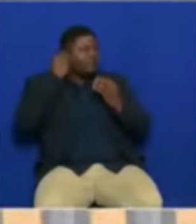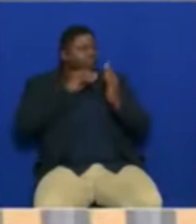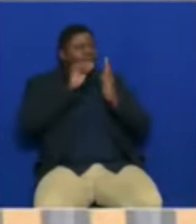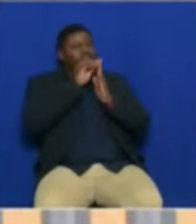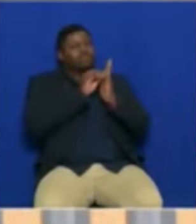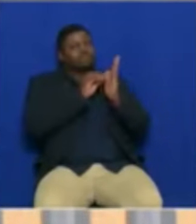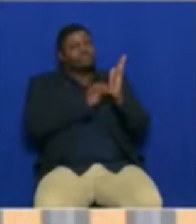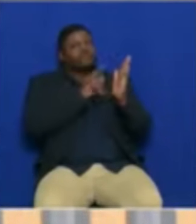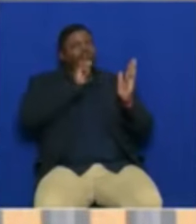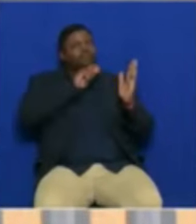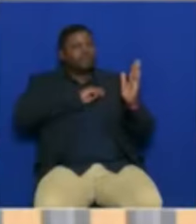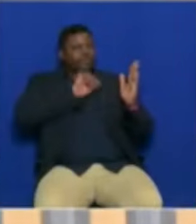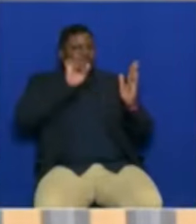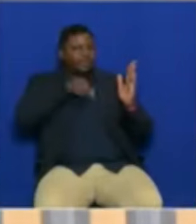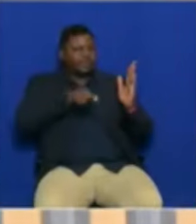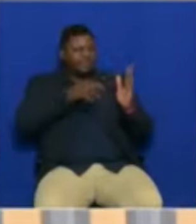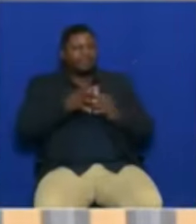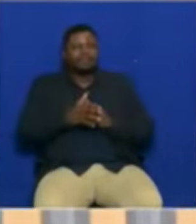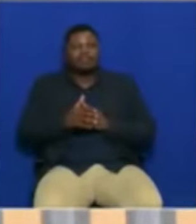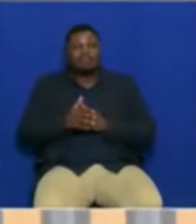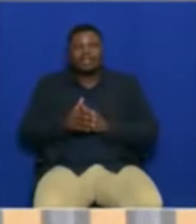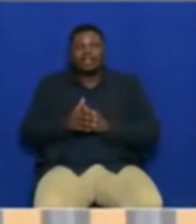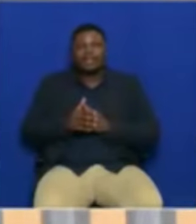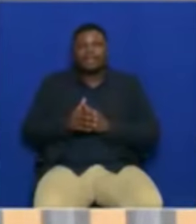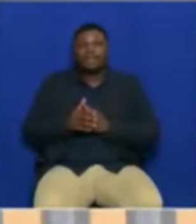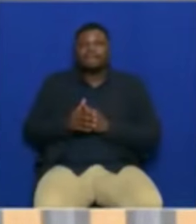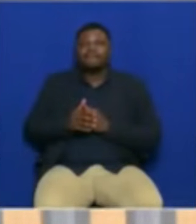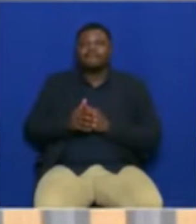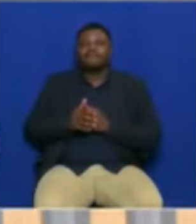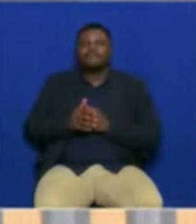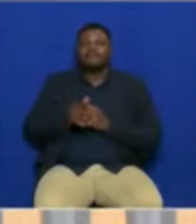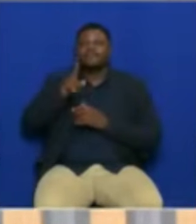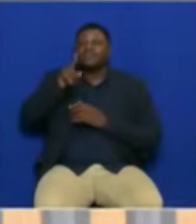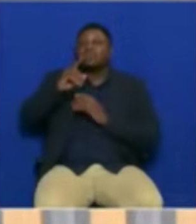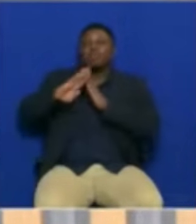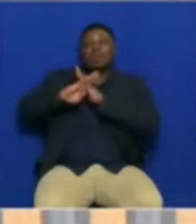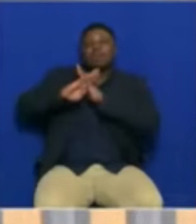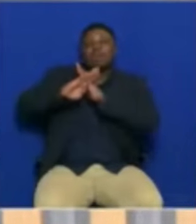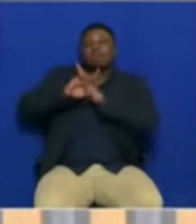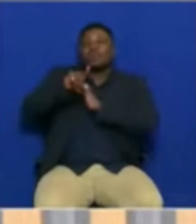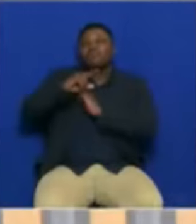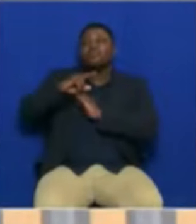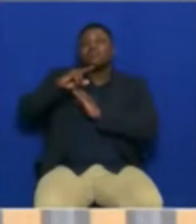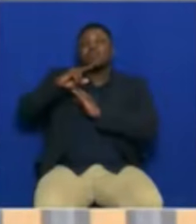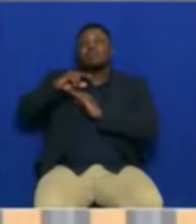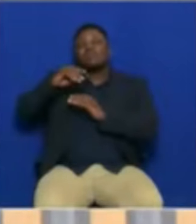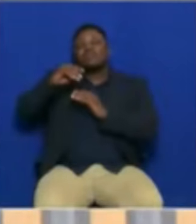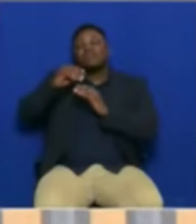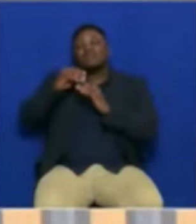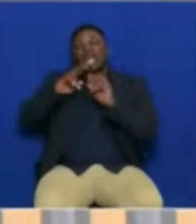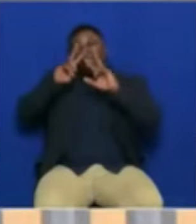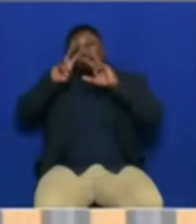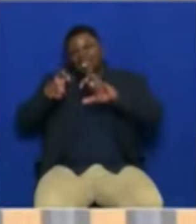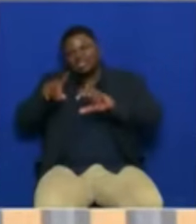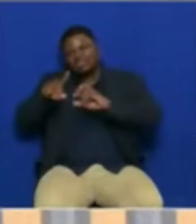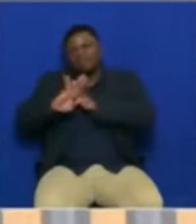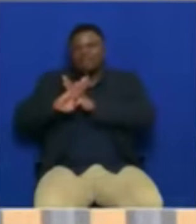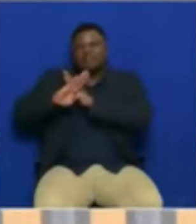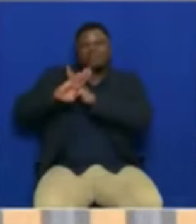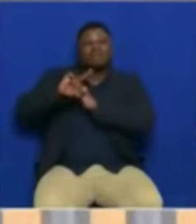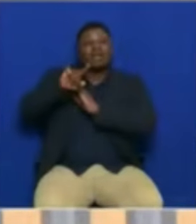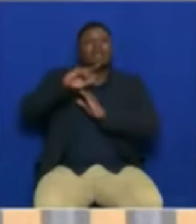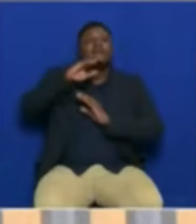Okay, and then defeating or obstructing the administration of justice would have been what here? Remember, we are talking about